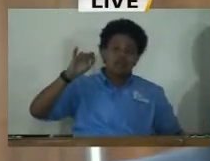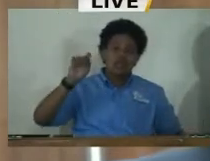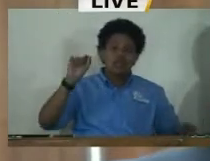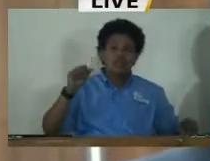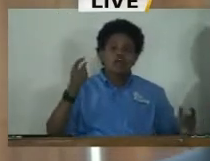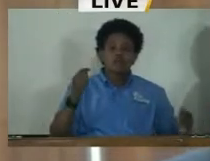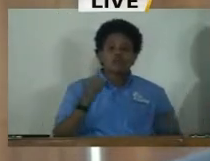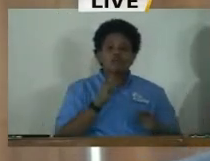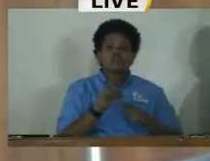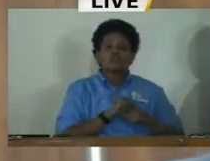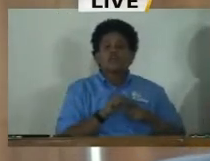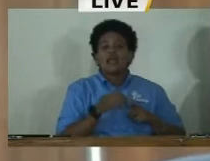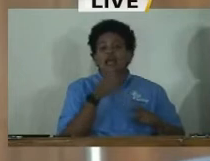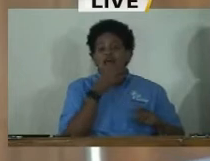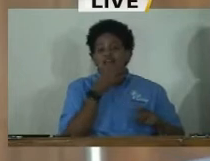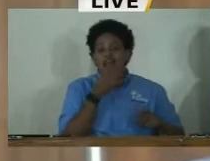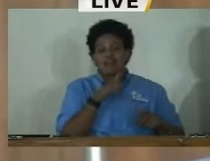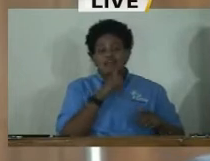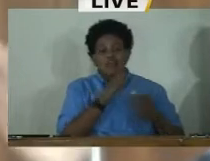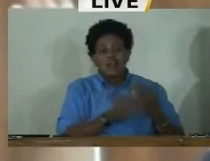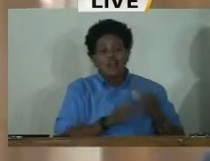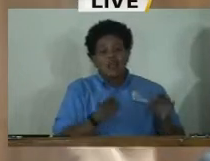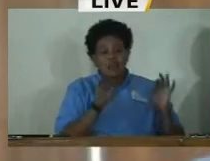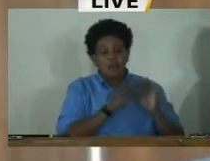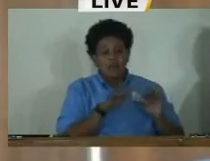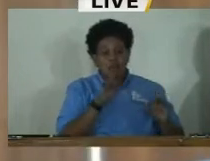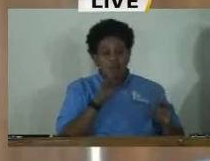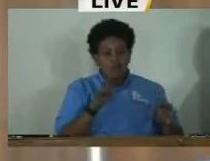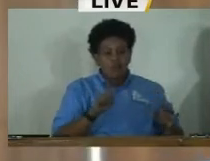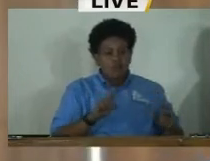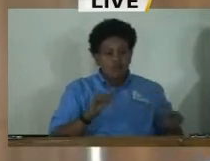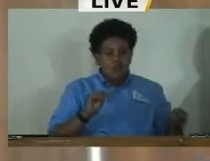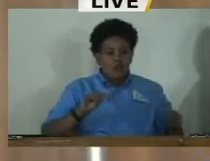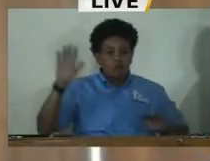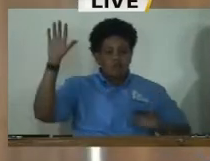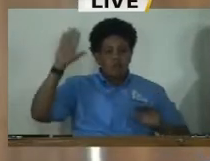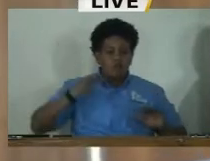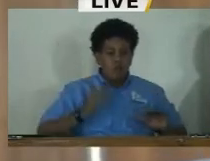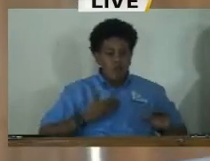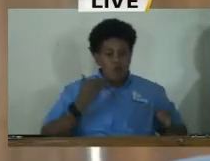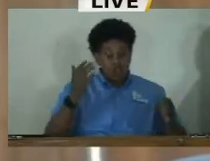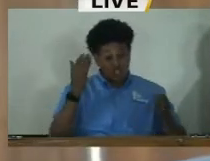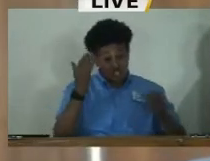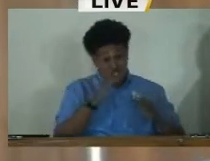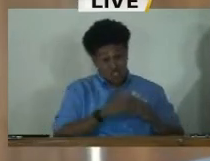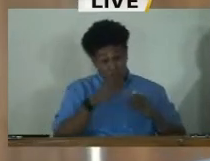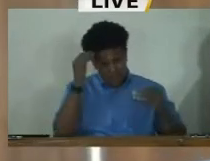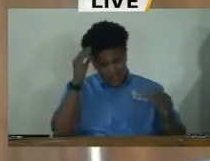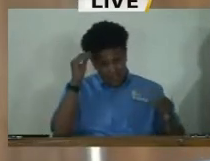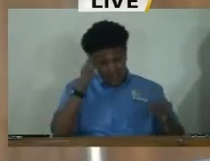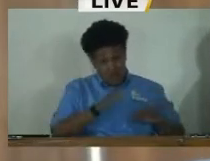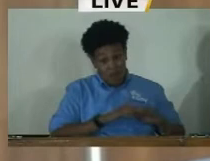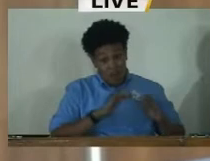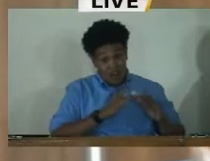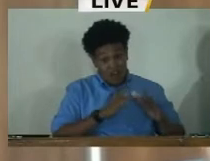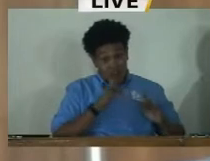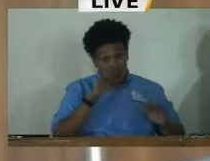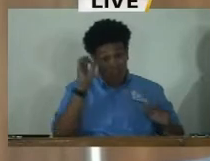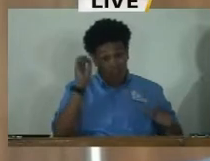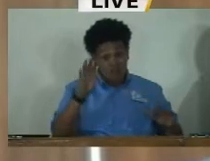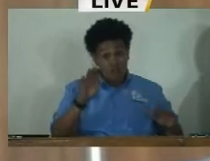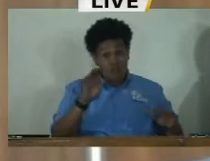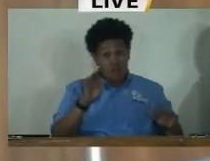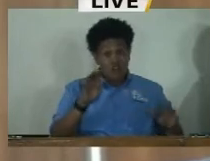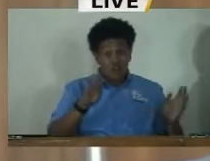of the talent that's important. And beam up our Jamaican content on a satellite and let the rest of the world download it for a